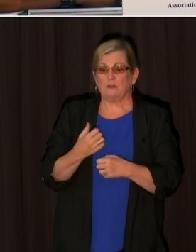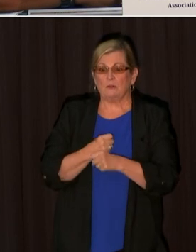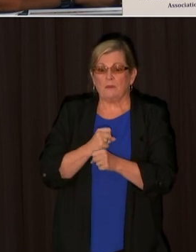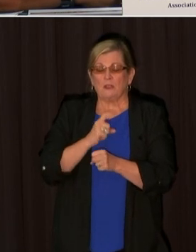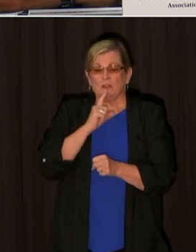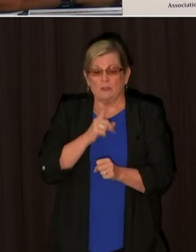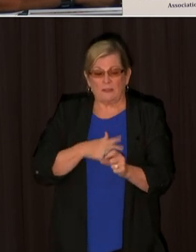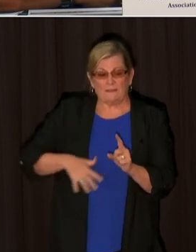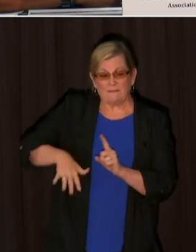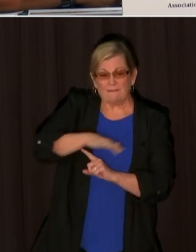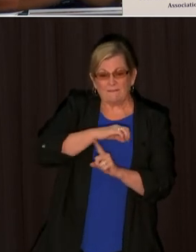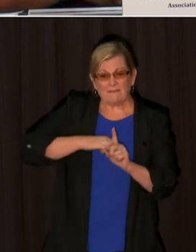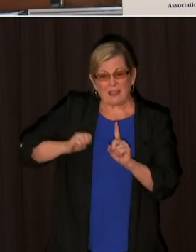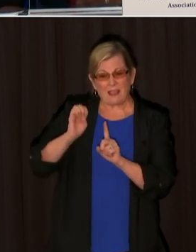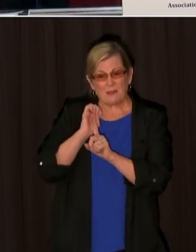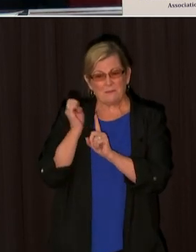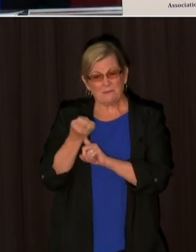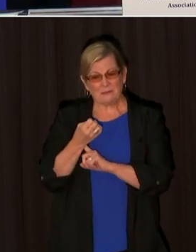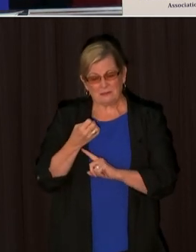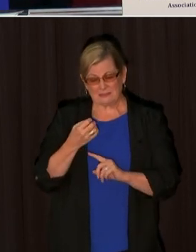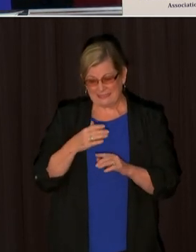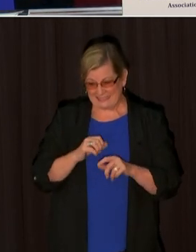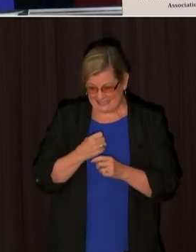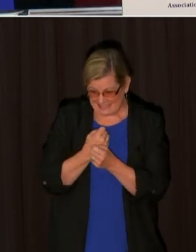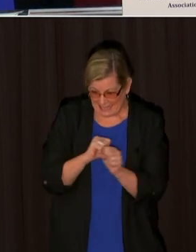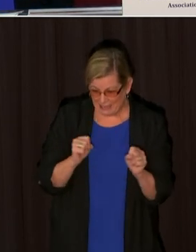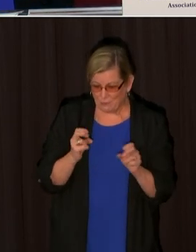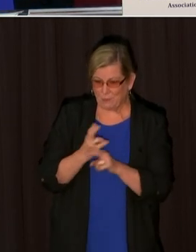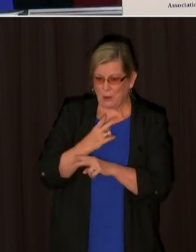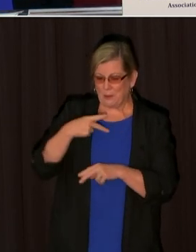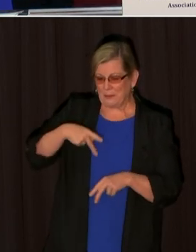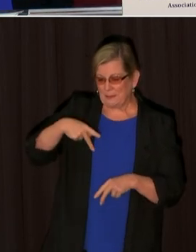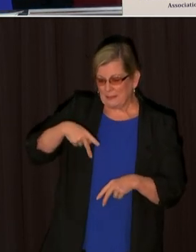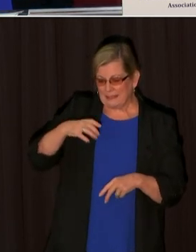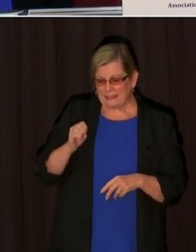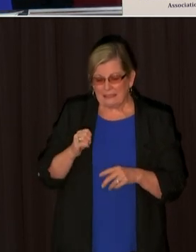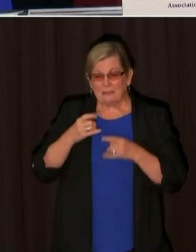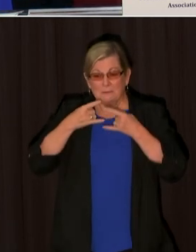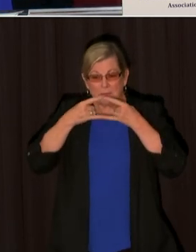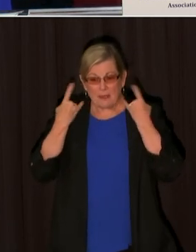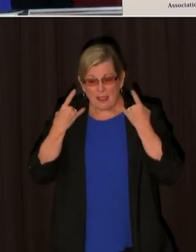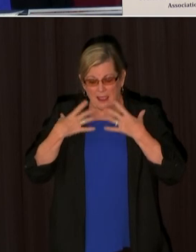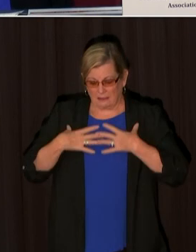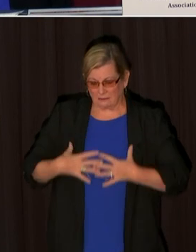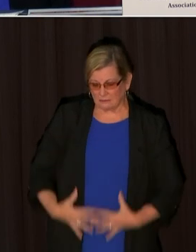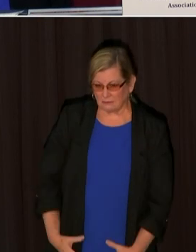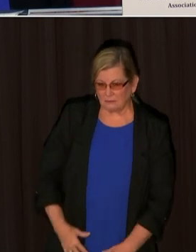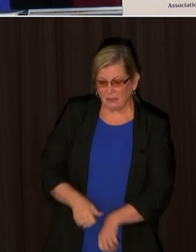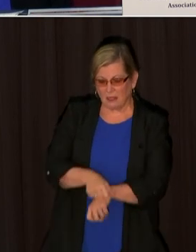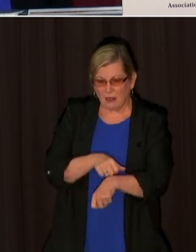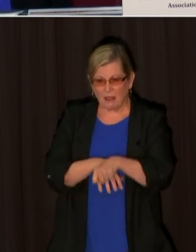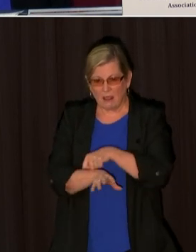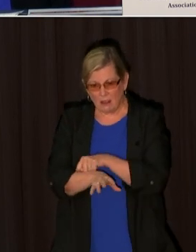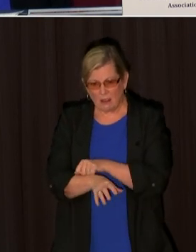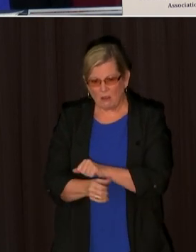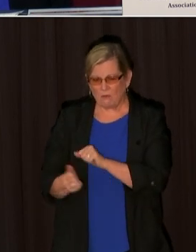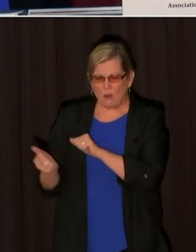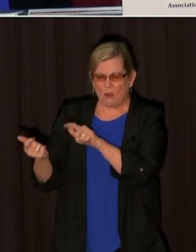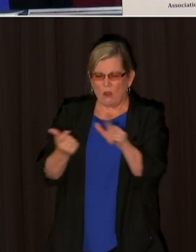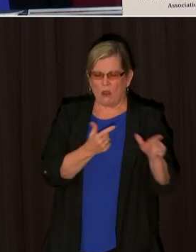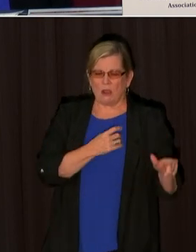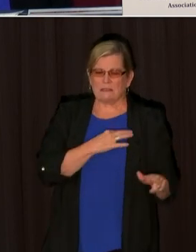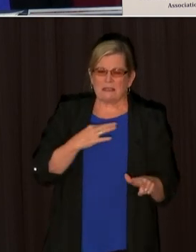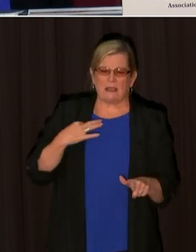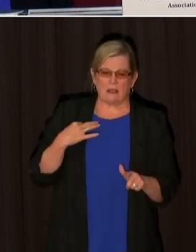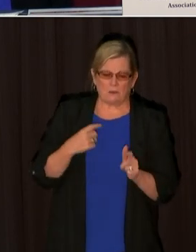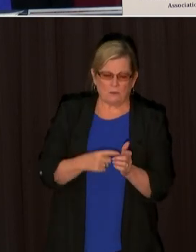personal protective equipment. In addition, we are requiring the use of all masks for our staff, our patients, and our visitors.